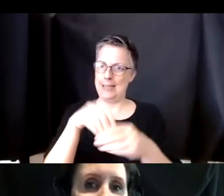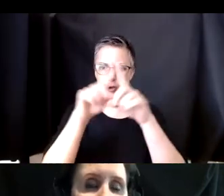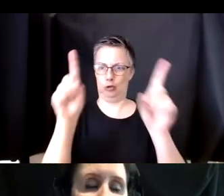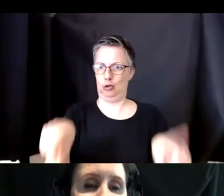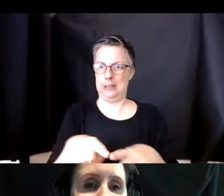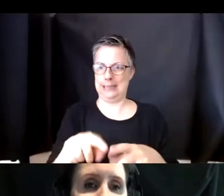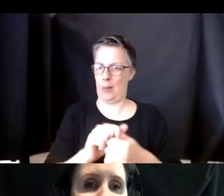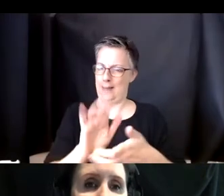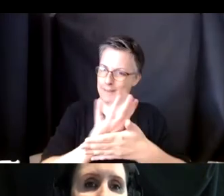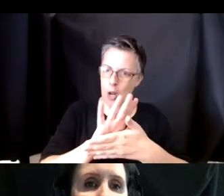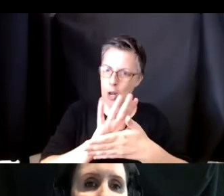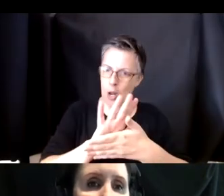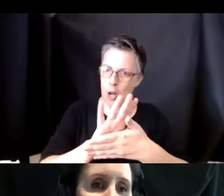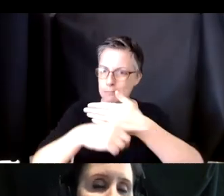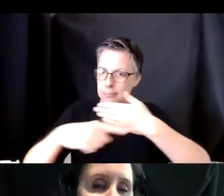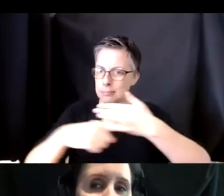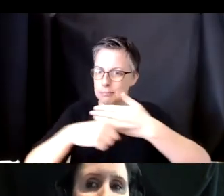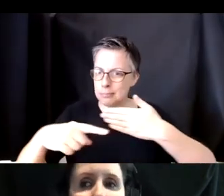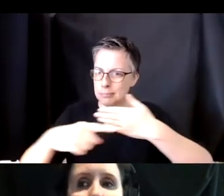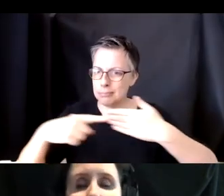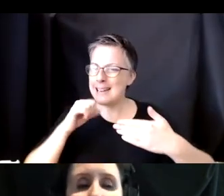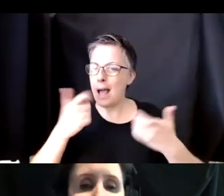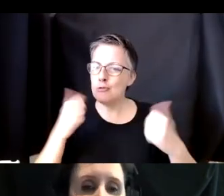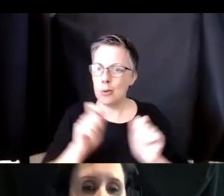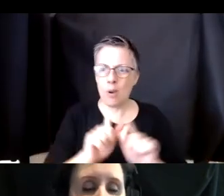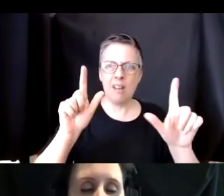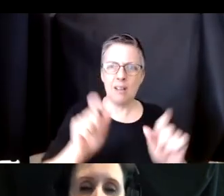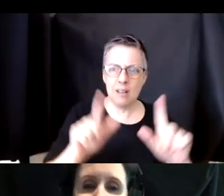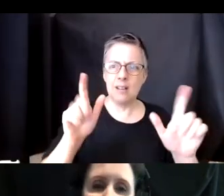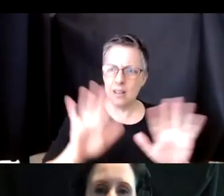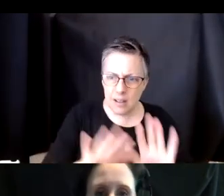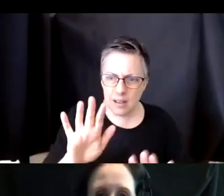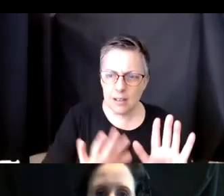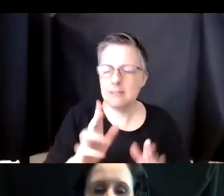video, and so you're not trying to close one thing to type something in the chat.